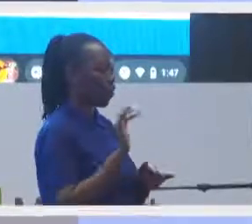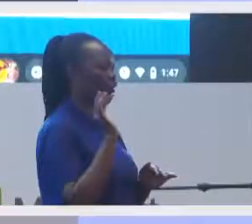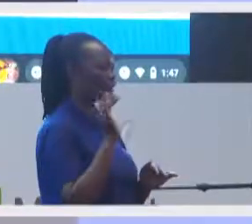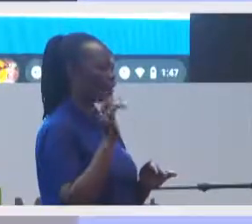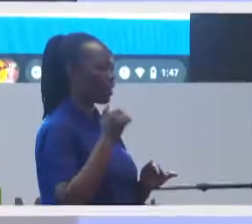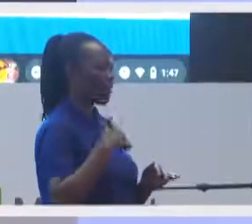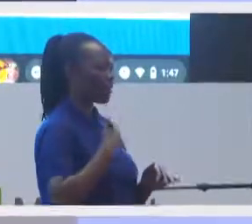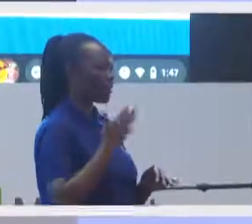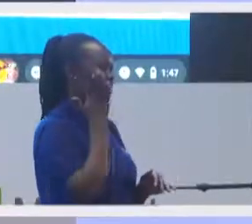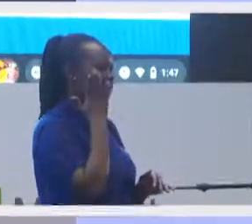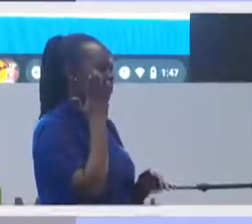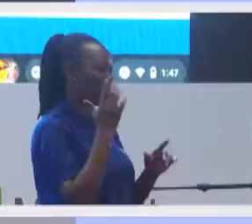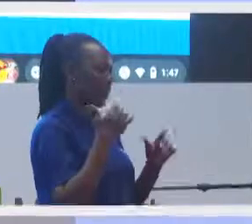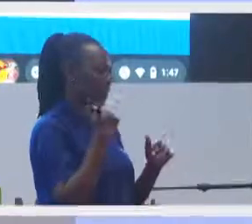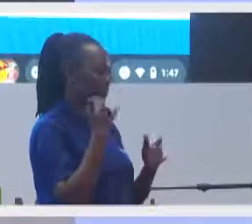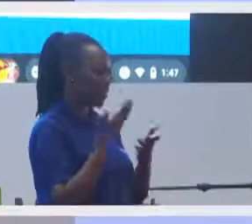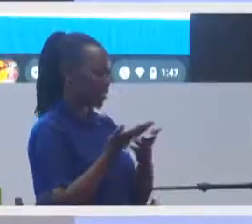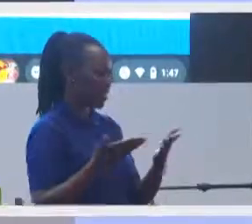mom here.